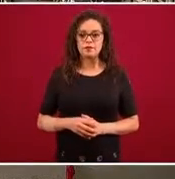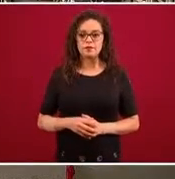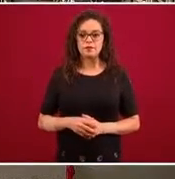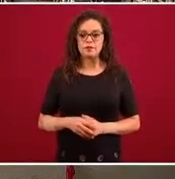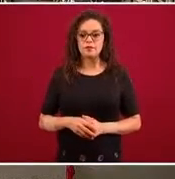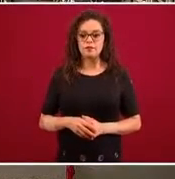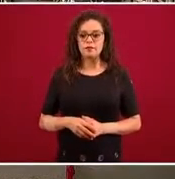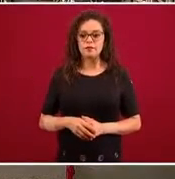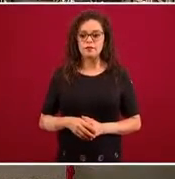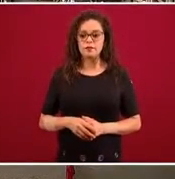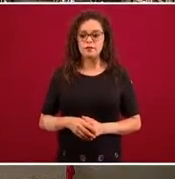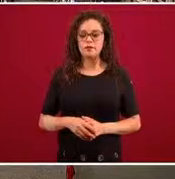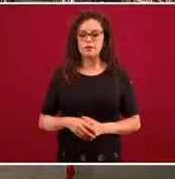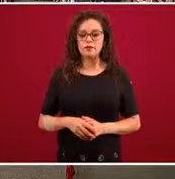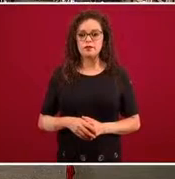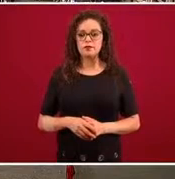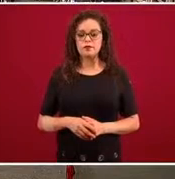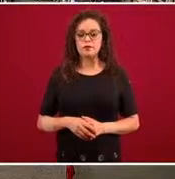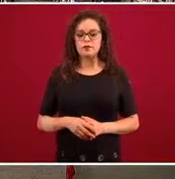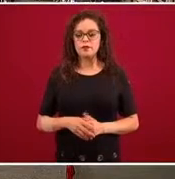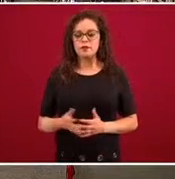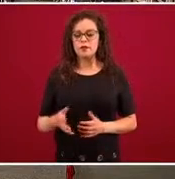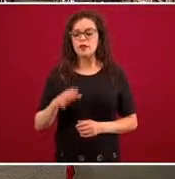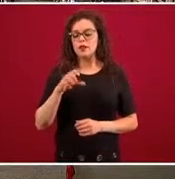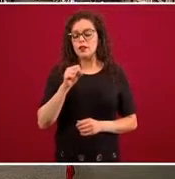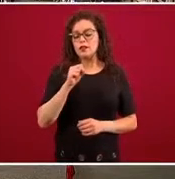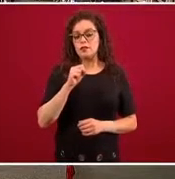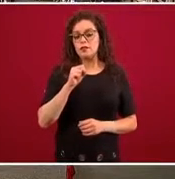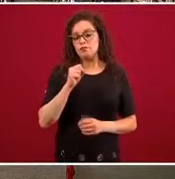and the remains of the people who die are